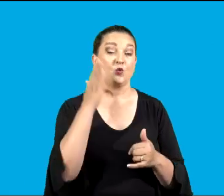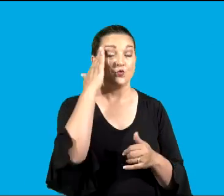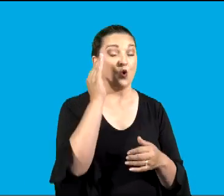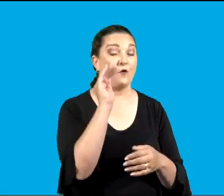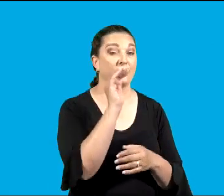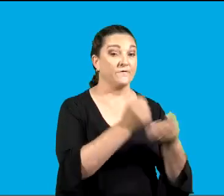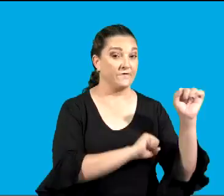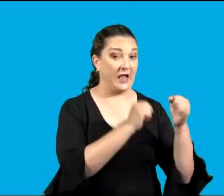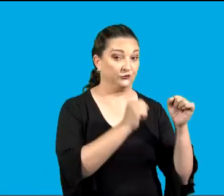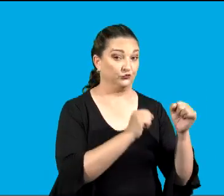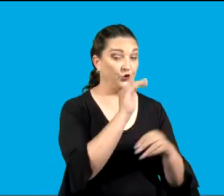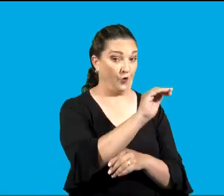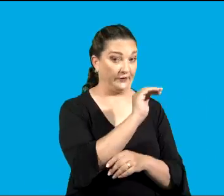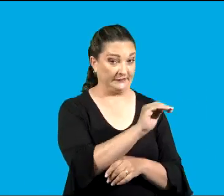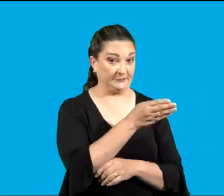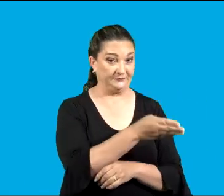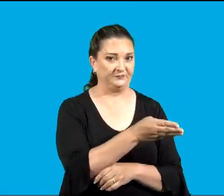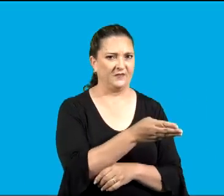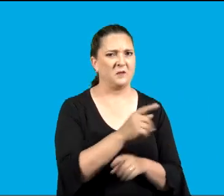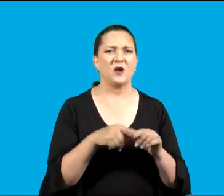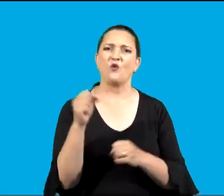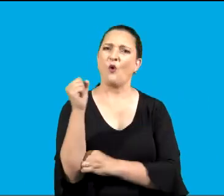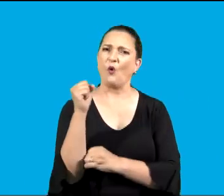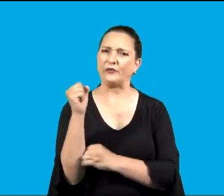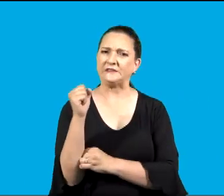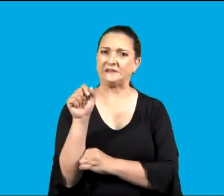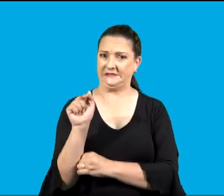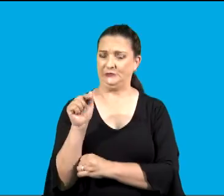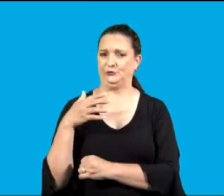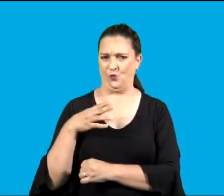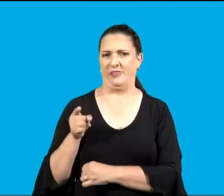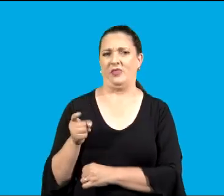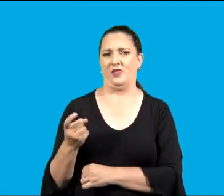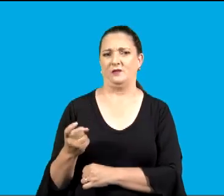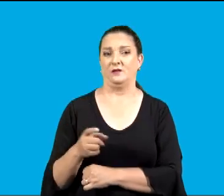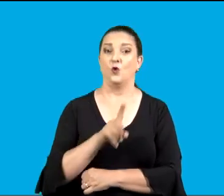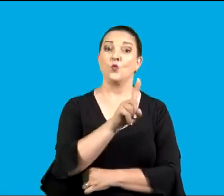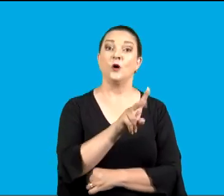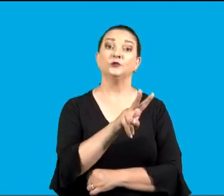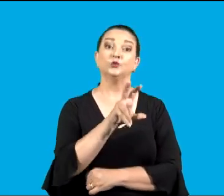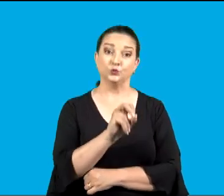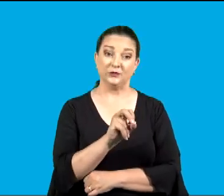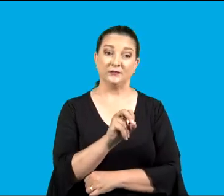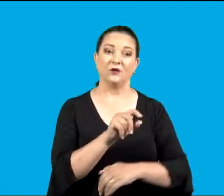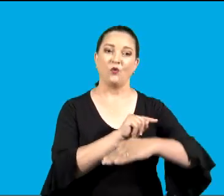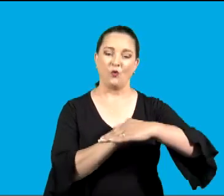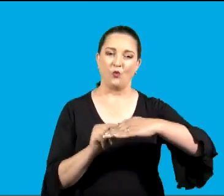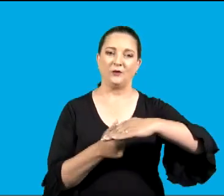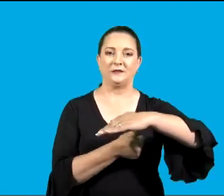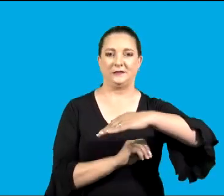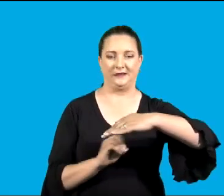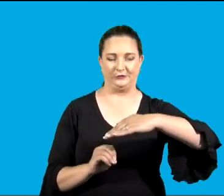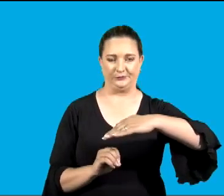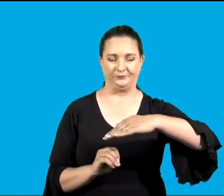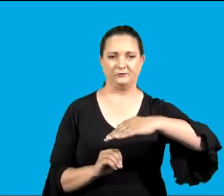the factory overhead. But the office one, that is what we want. So the office is 120 over the